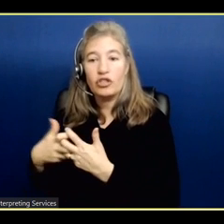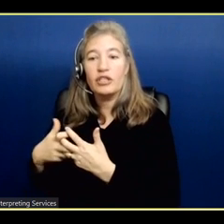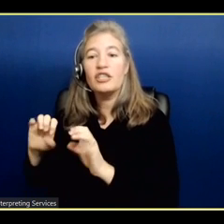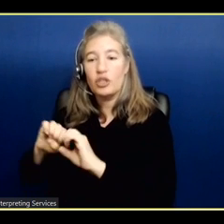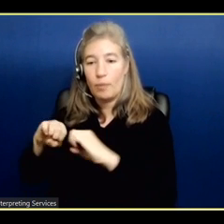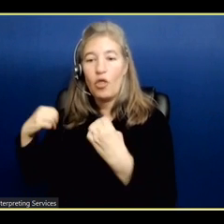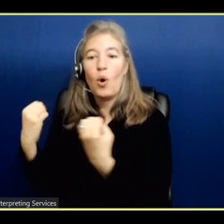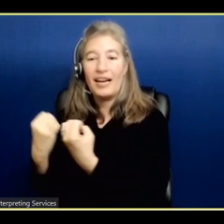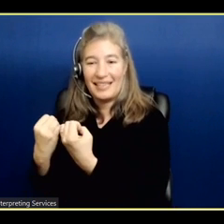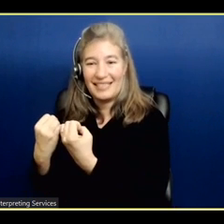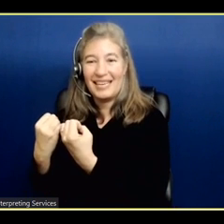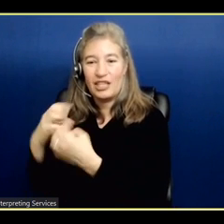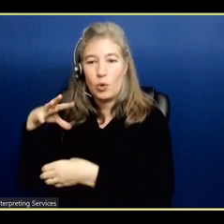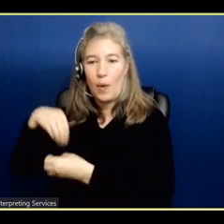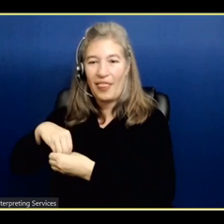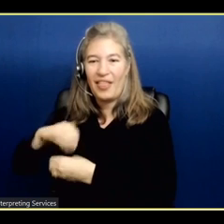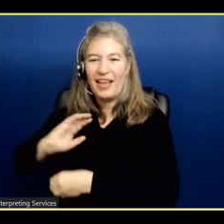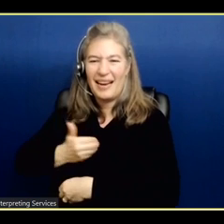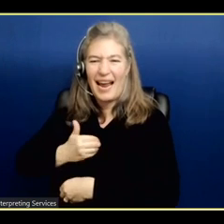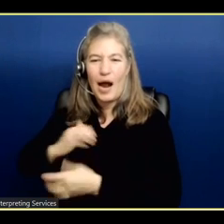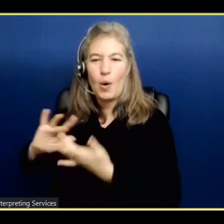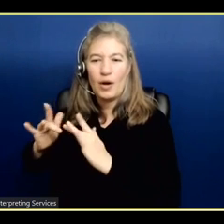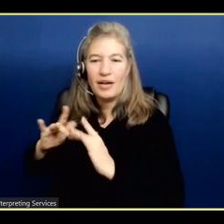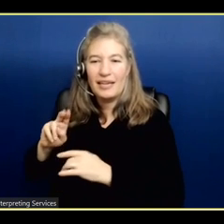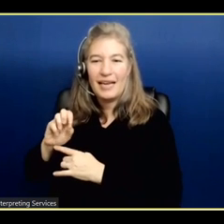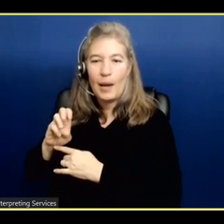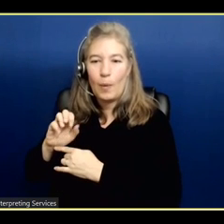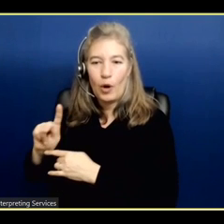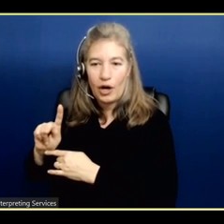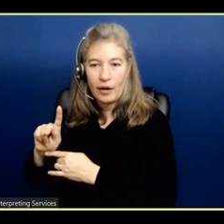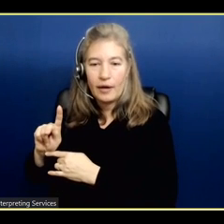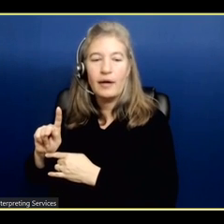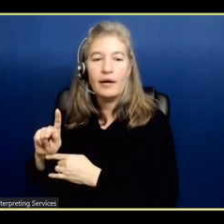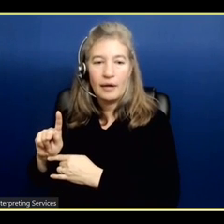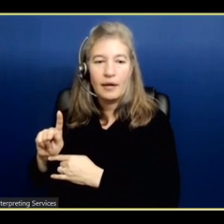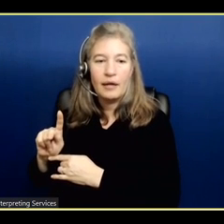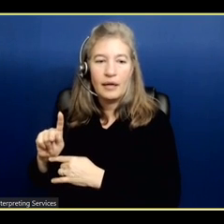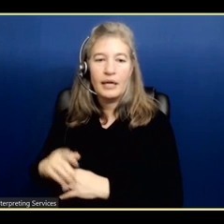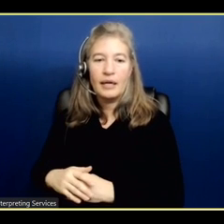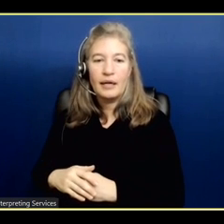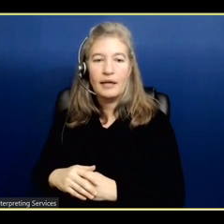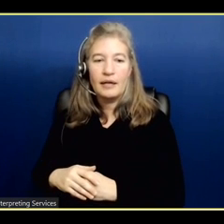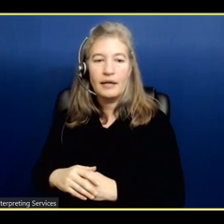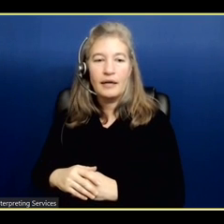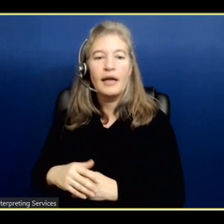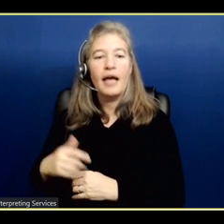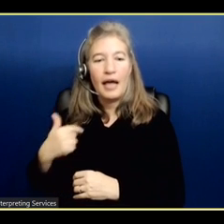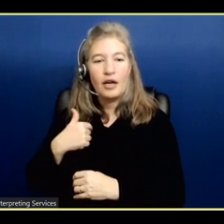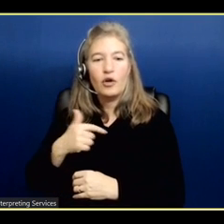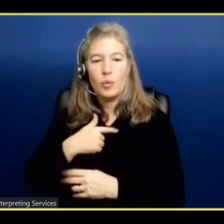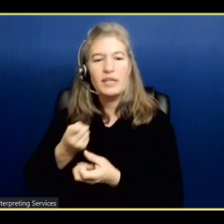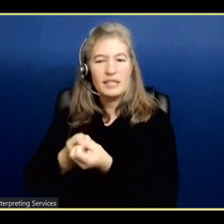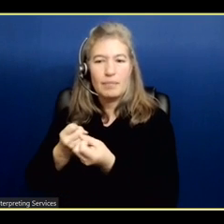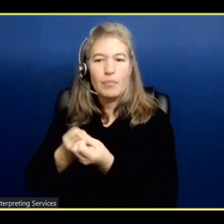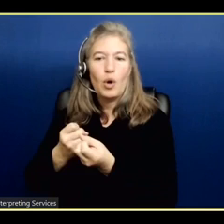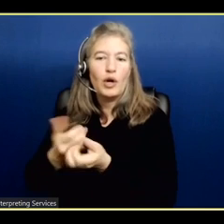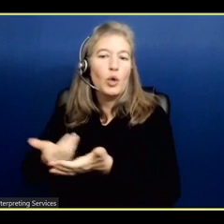almost every state in the country, we are based in New Orleans in a community that is no stranger to crisis.